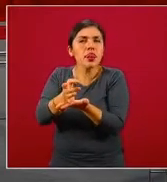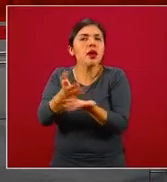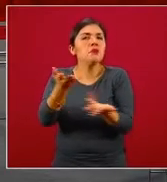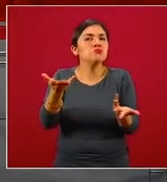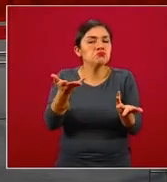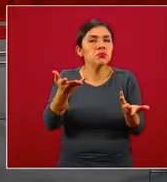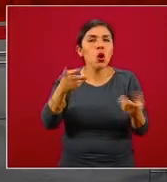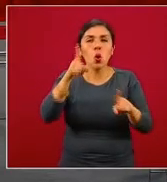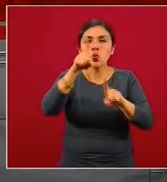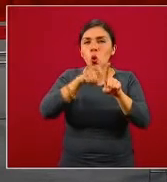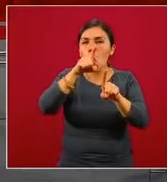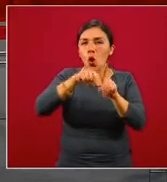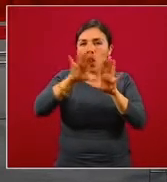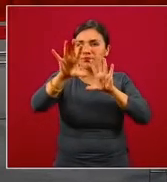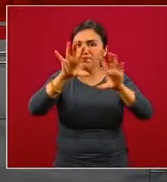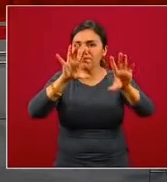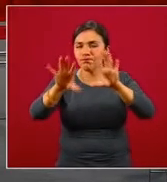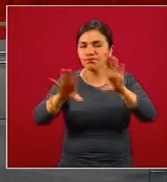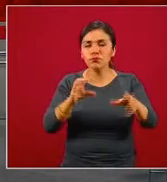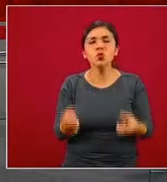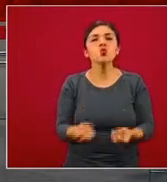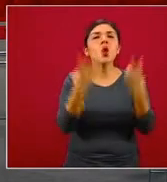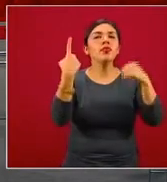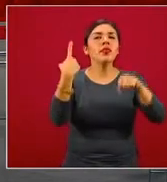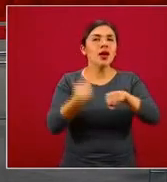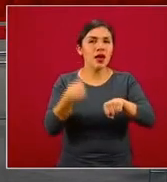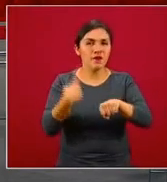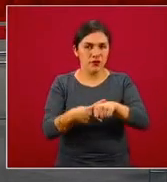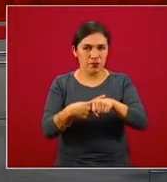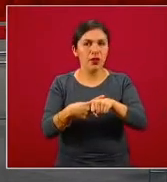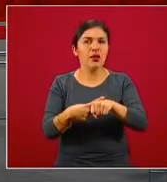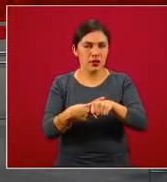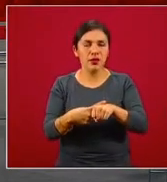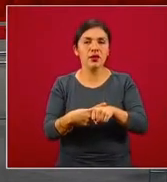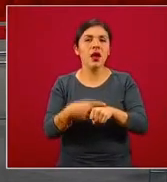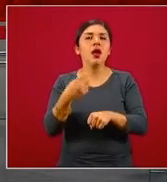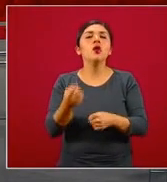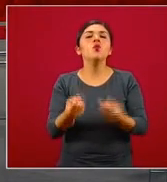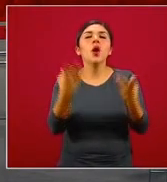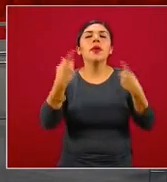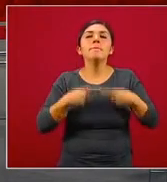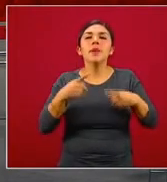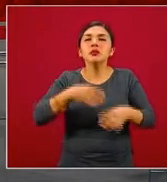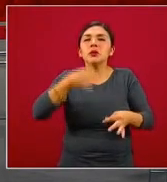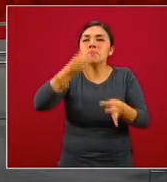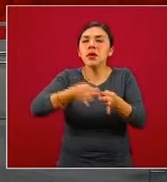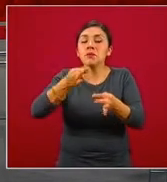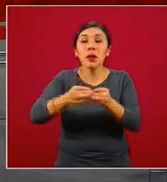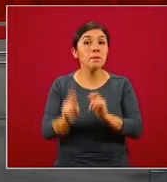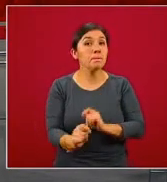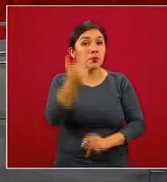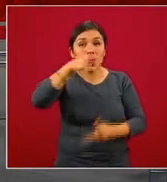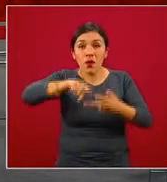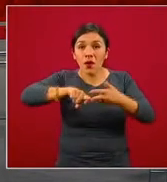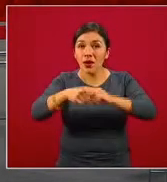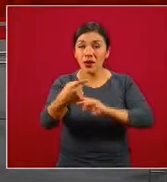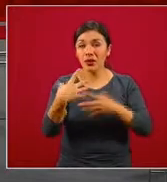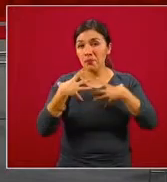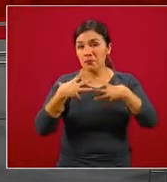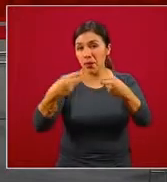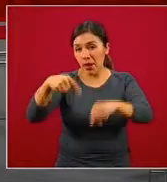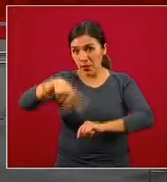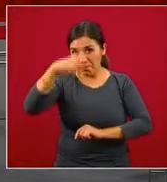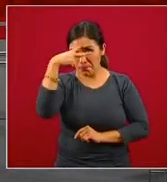You can see with our color scale, we're showing you the burden of disease, the number of diseases that have been confirmed since the beginning